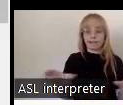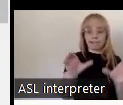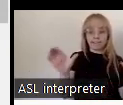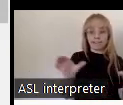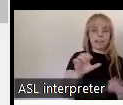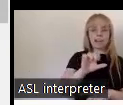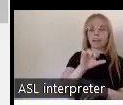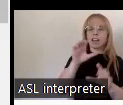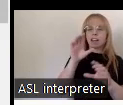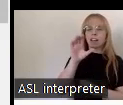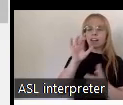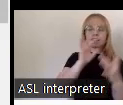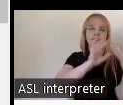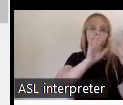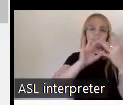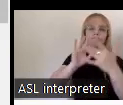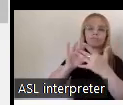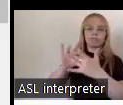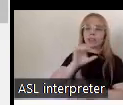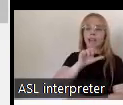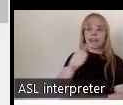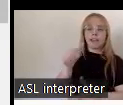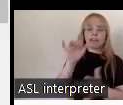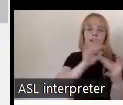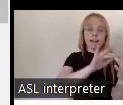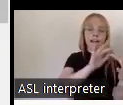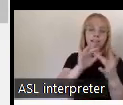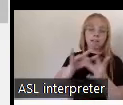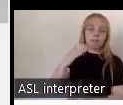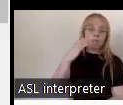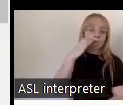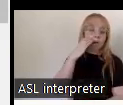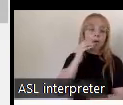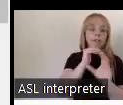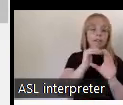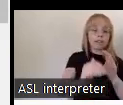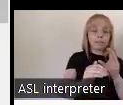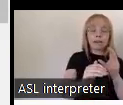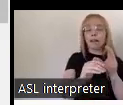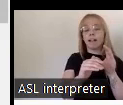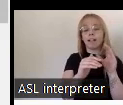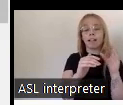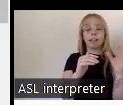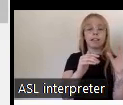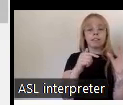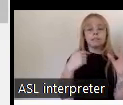other contact in your phone where there's an email, there's a phone number. We expanded a little bit